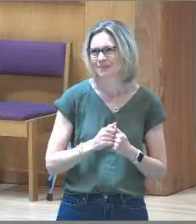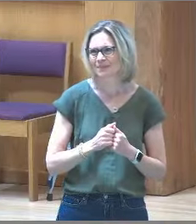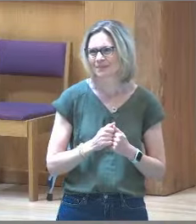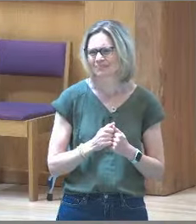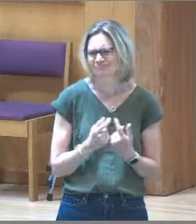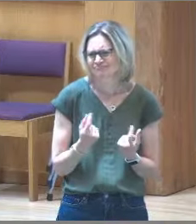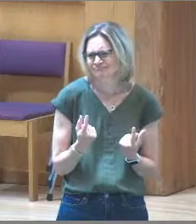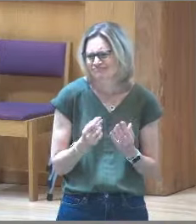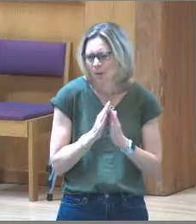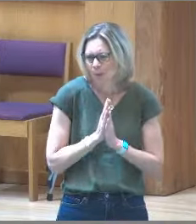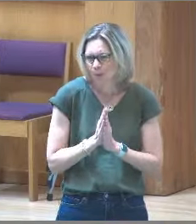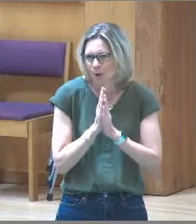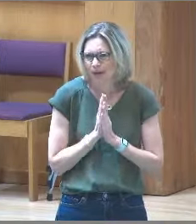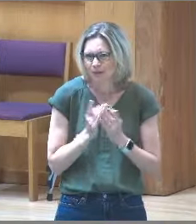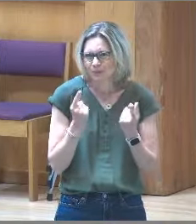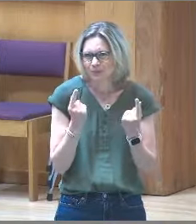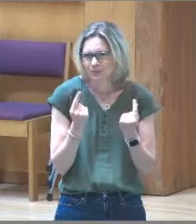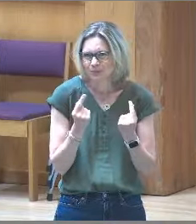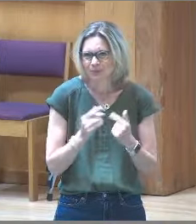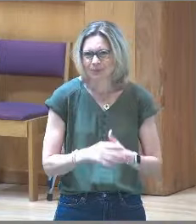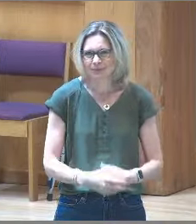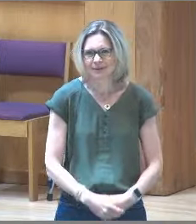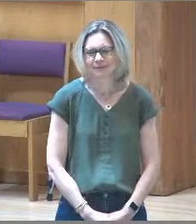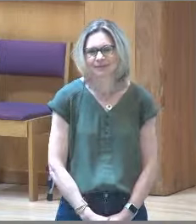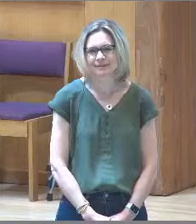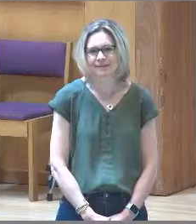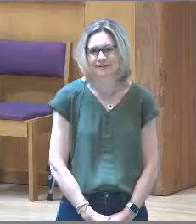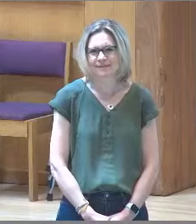What do we do when we are praying?